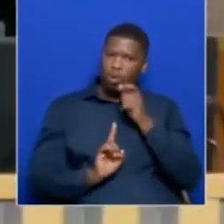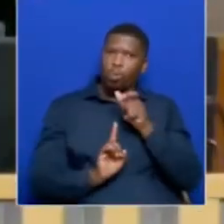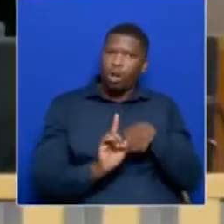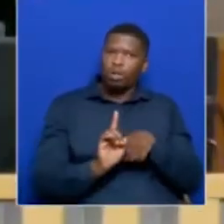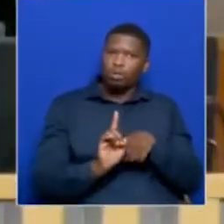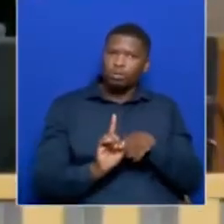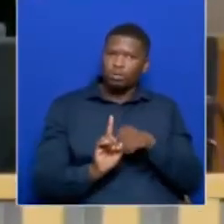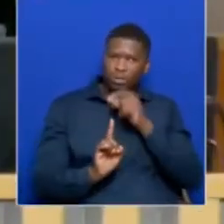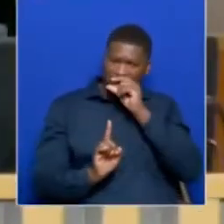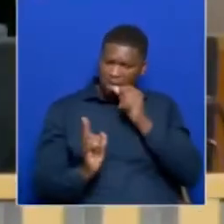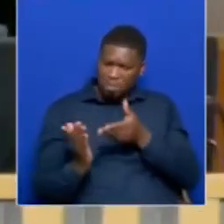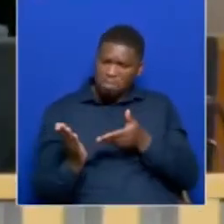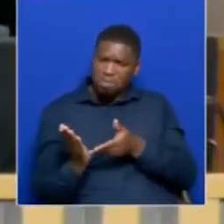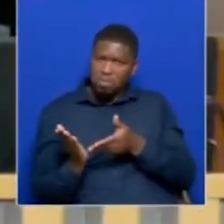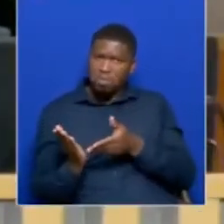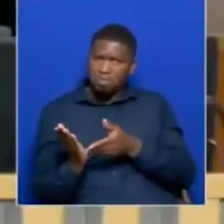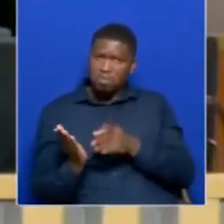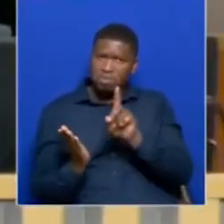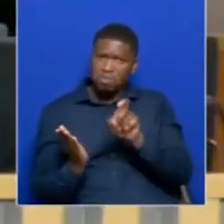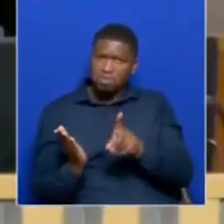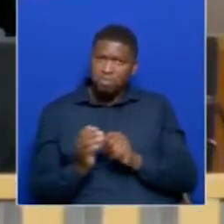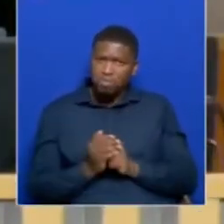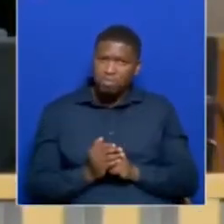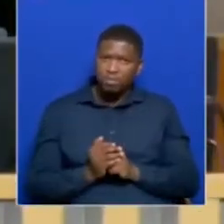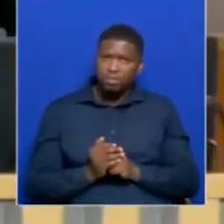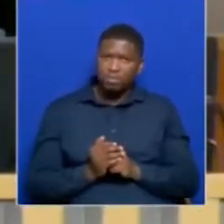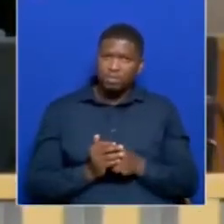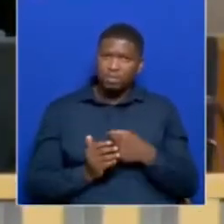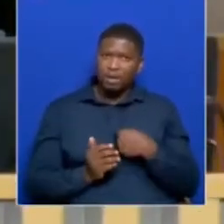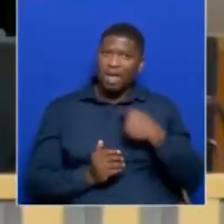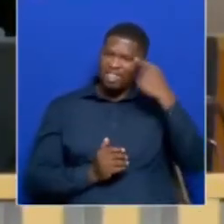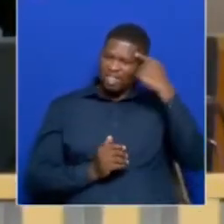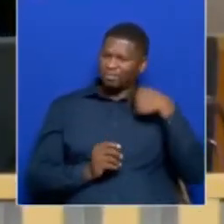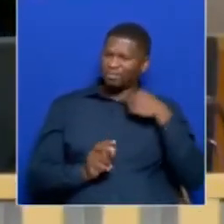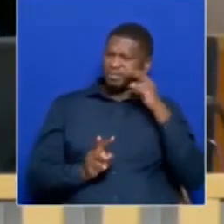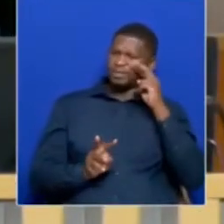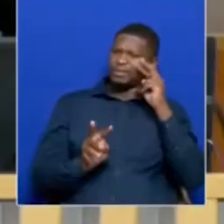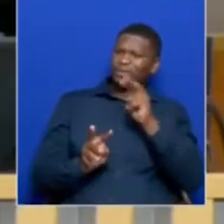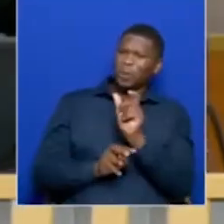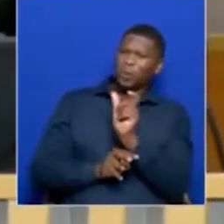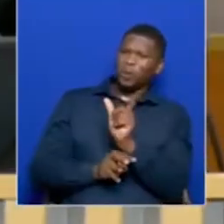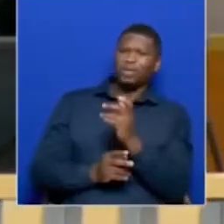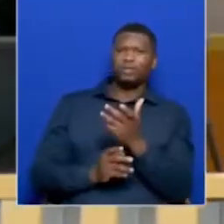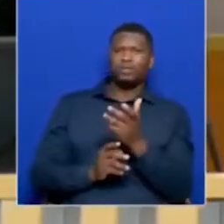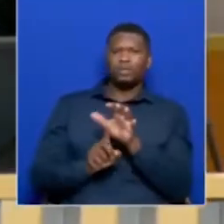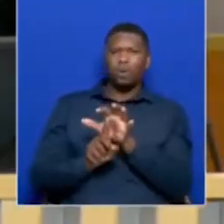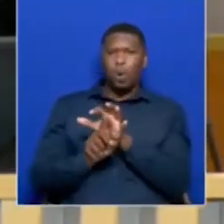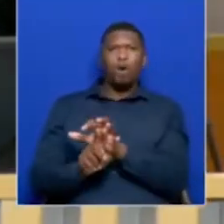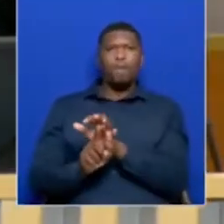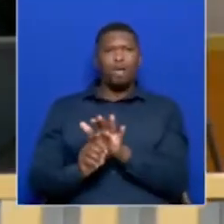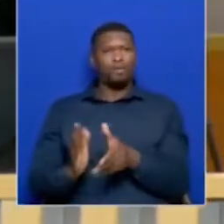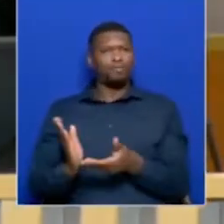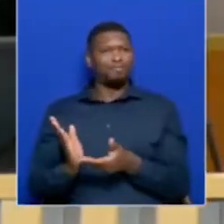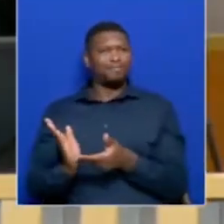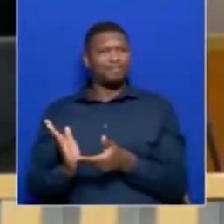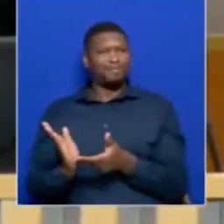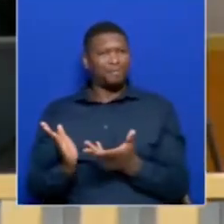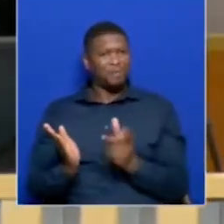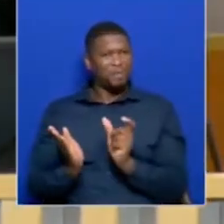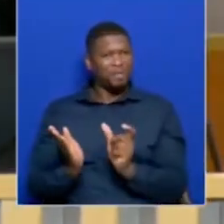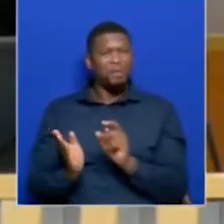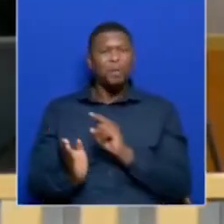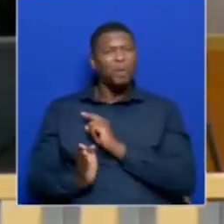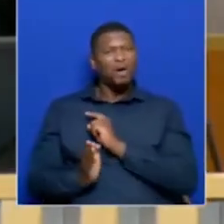I guess my focus or interest was the compelled. But he also remembered to say Yes, he's a yes. compelled witness. Why compelled witness